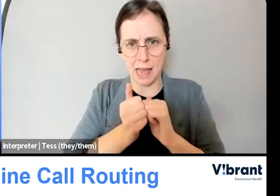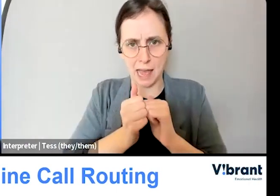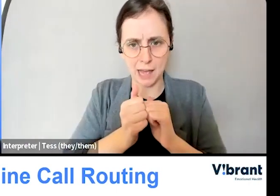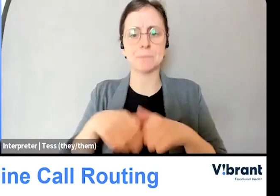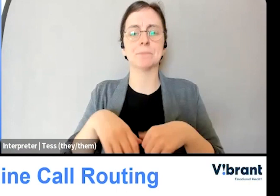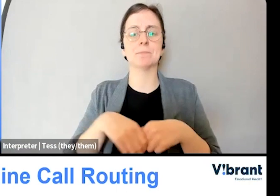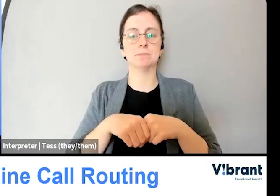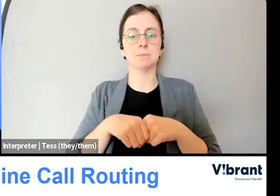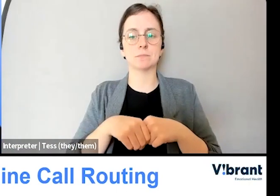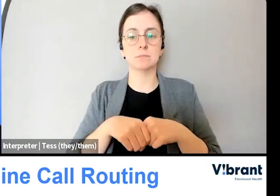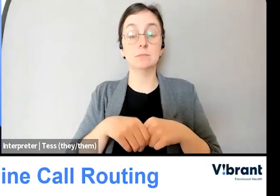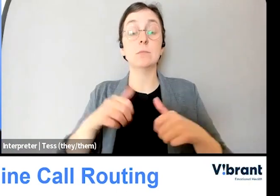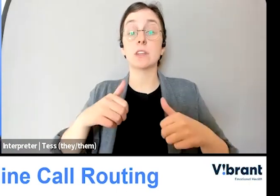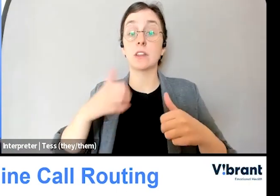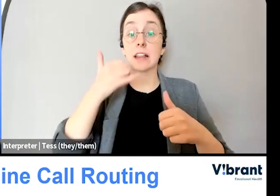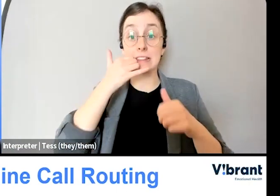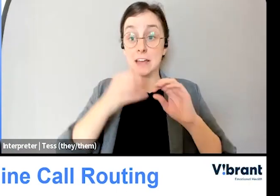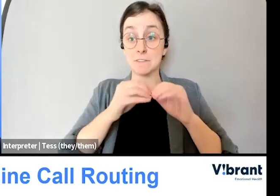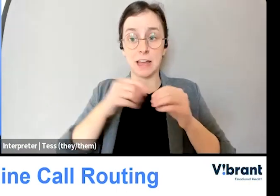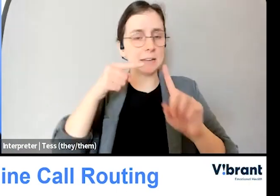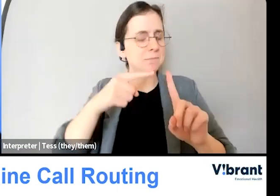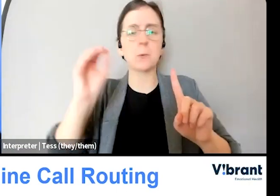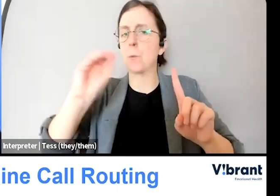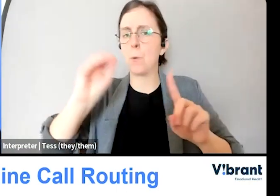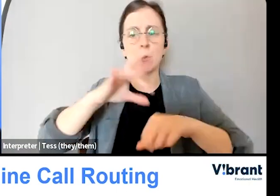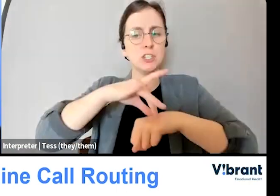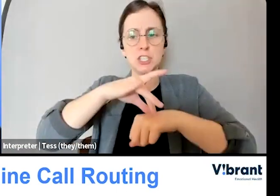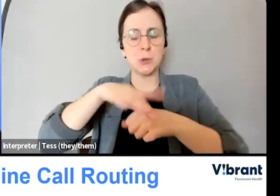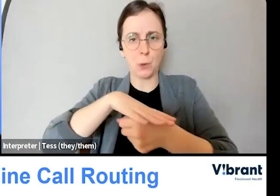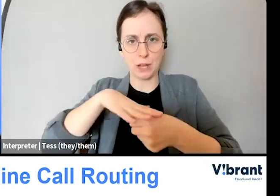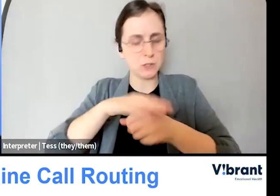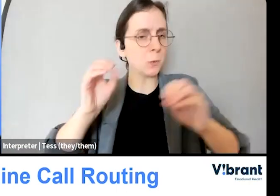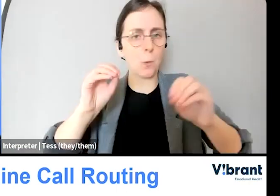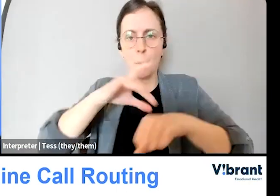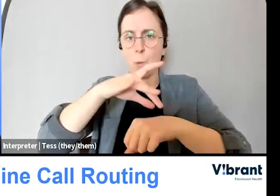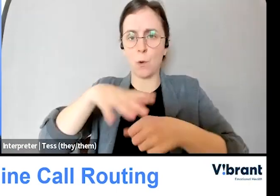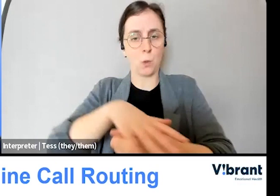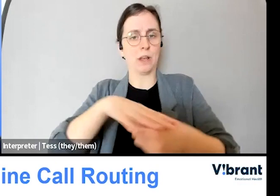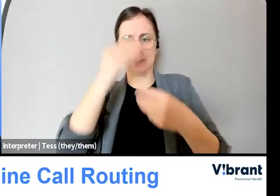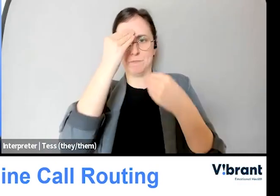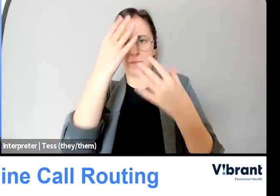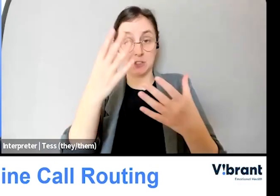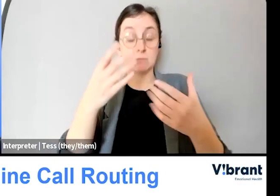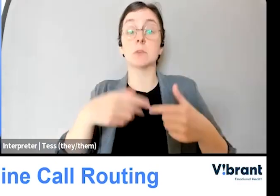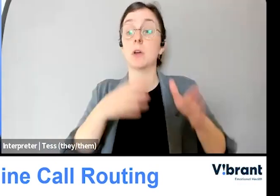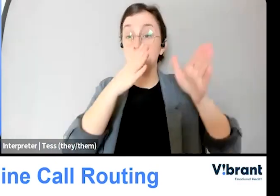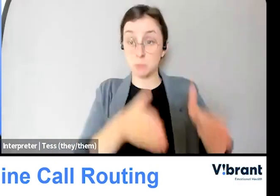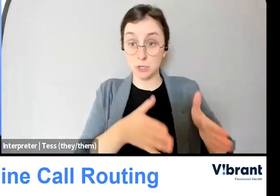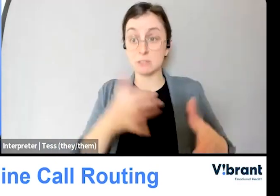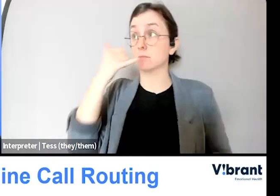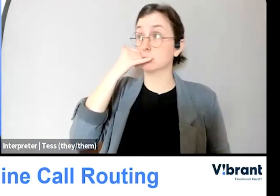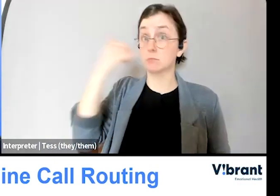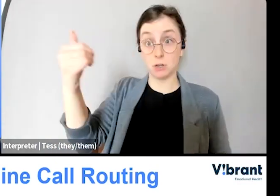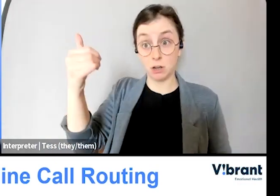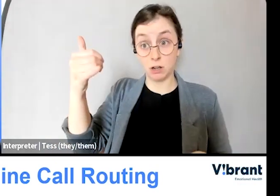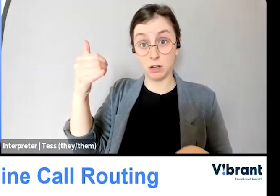Lifeline does not have what is called geolocation or location information. So when a person places a call to, or a voice